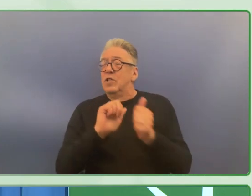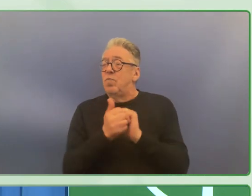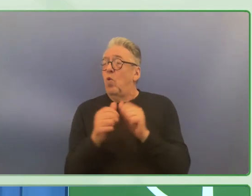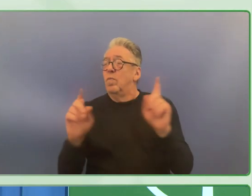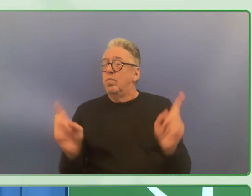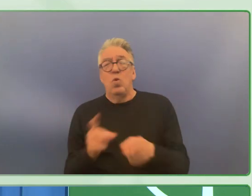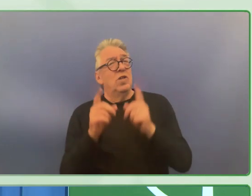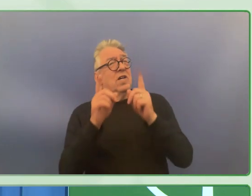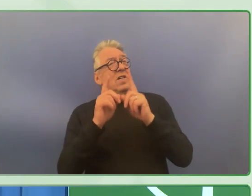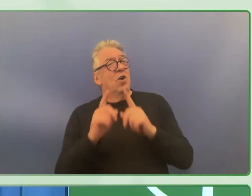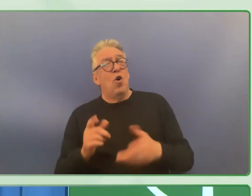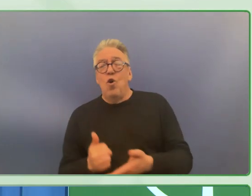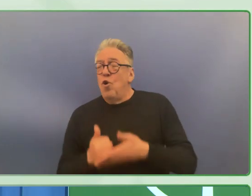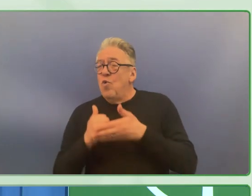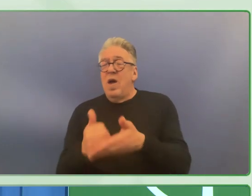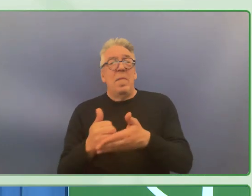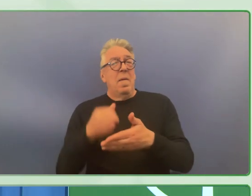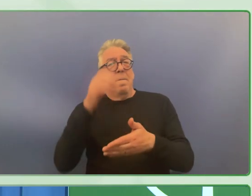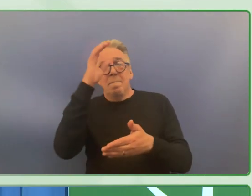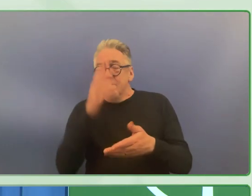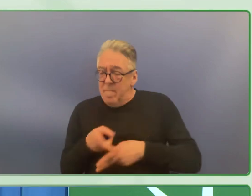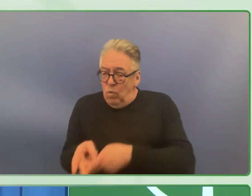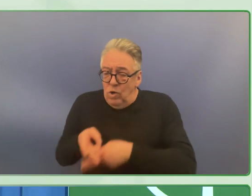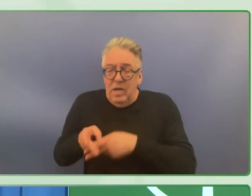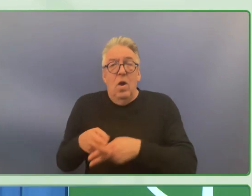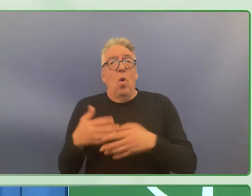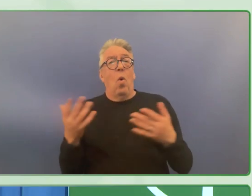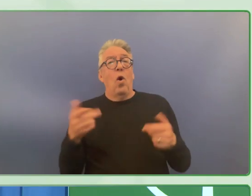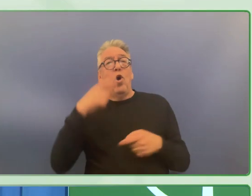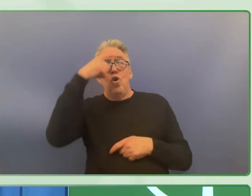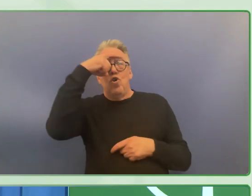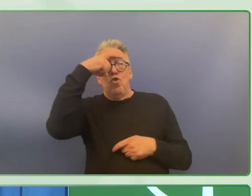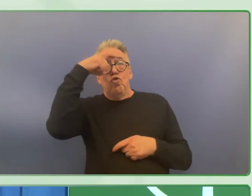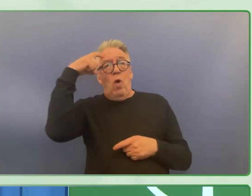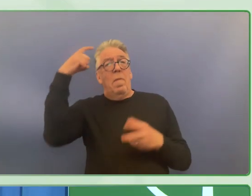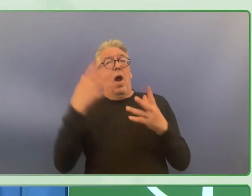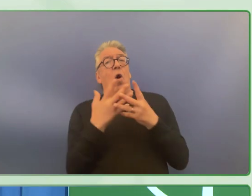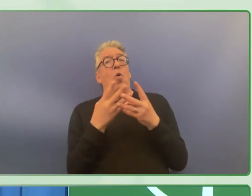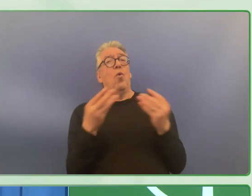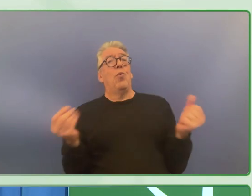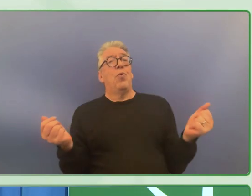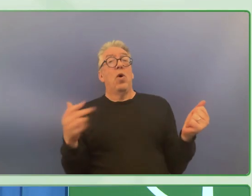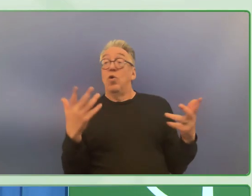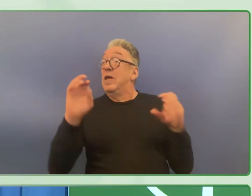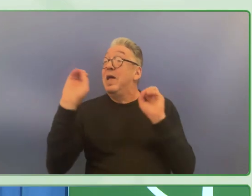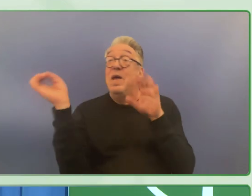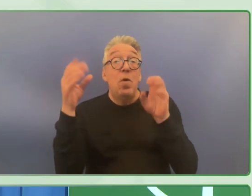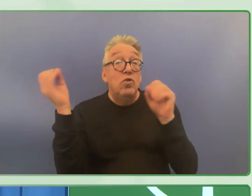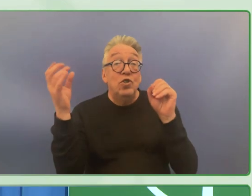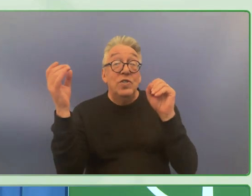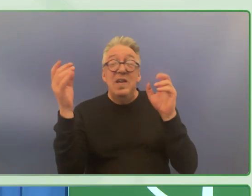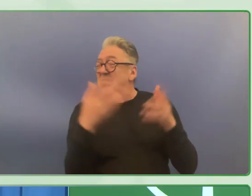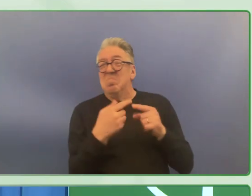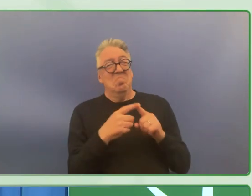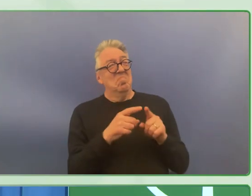rehabilitation, parenting, and even trauma alleviation and emergency response. This portfolio has been